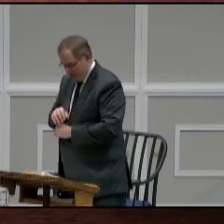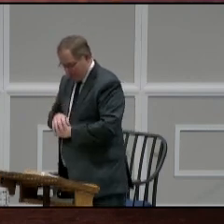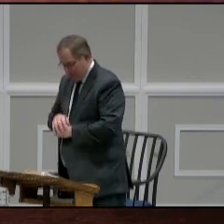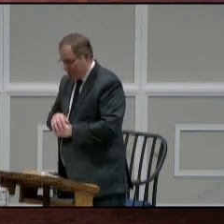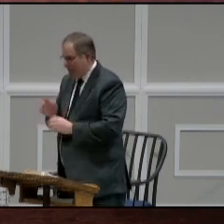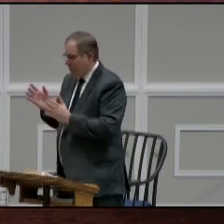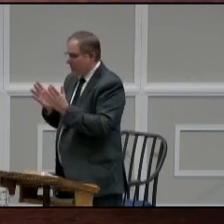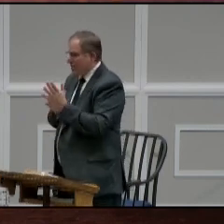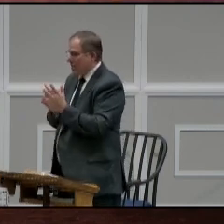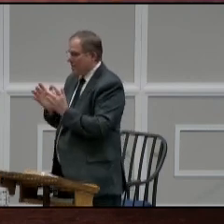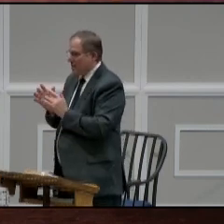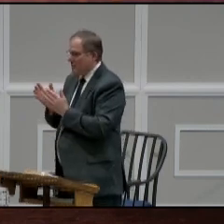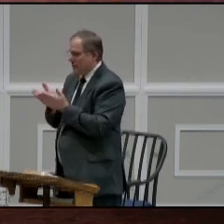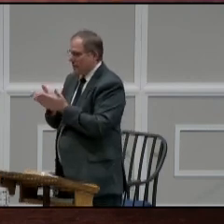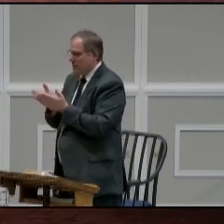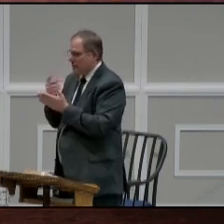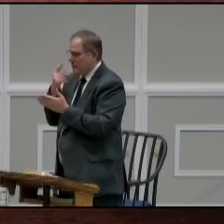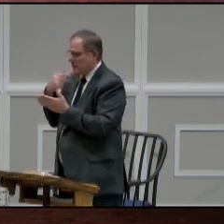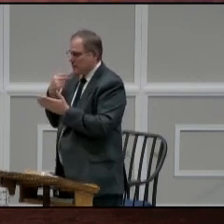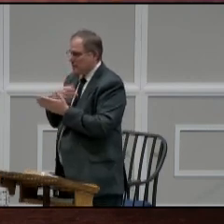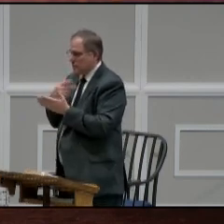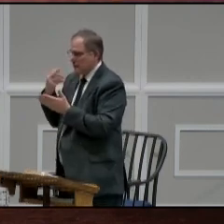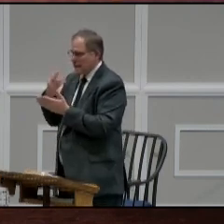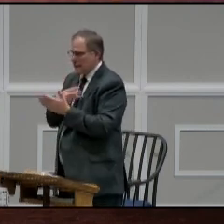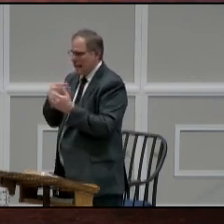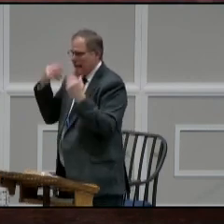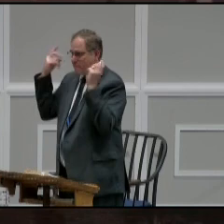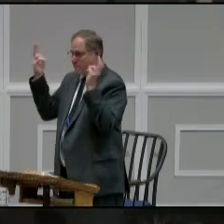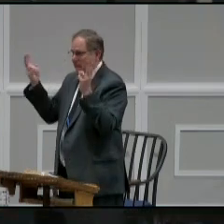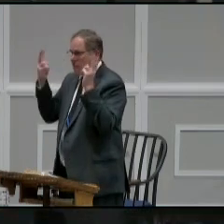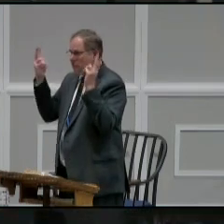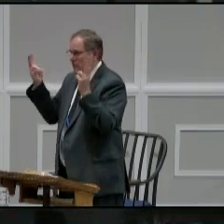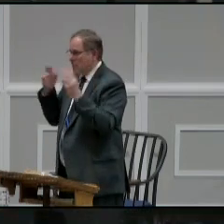The Bible tells us it can be conquered.